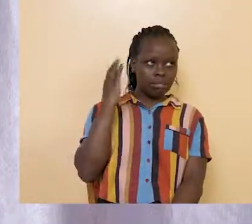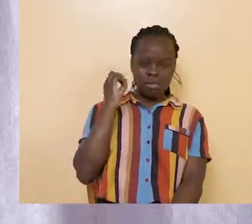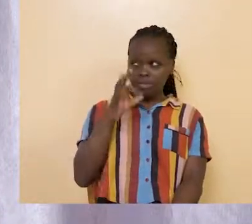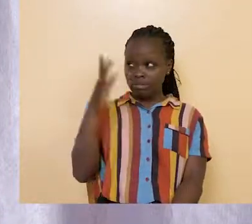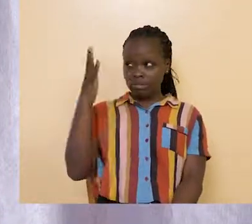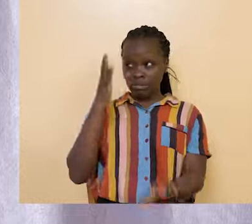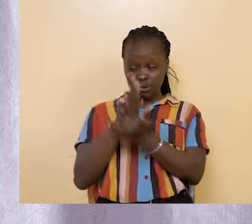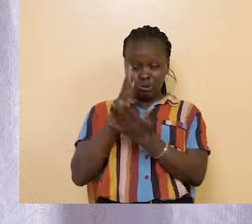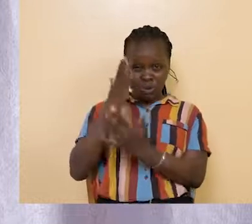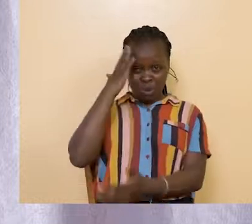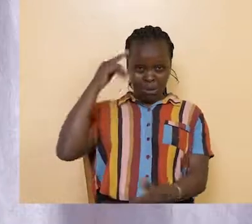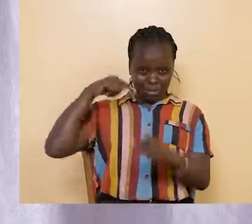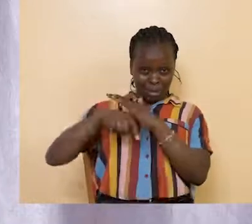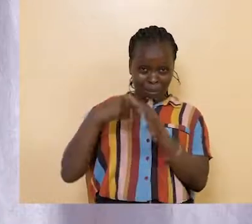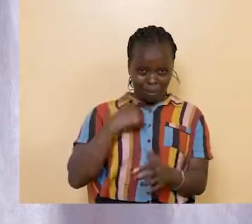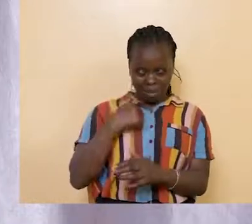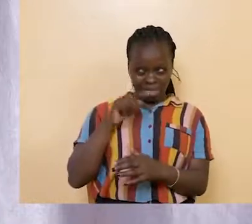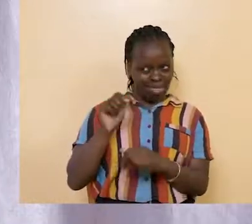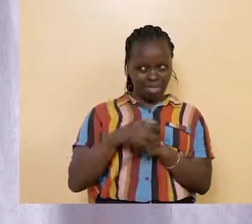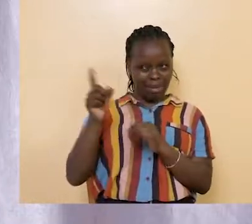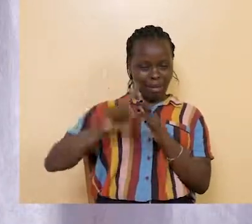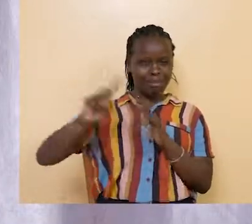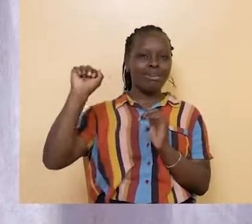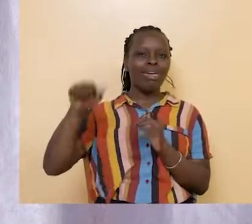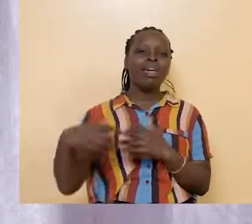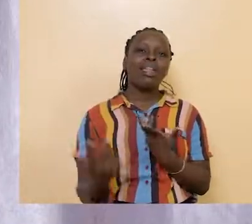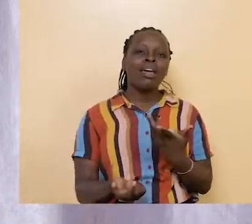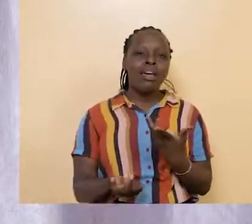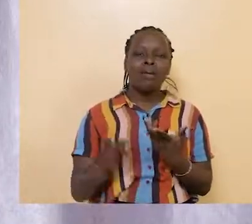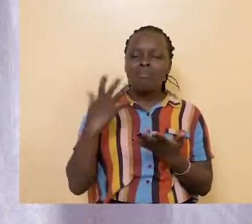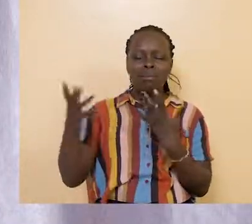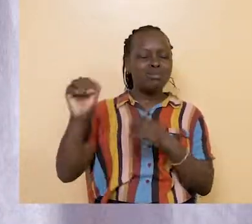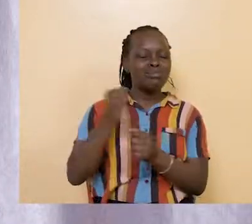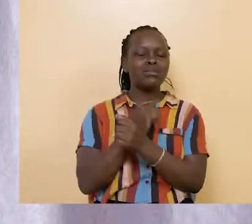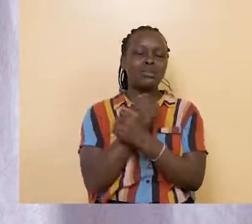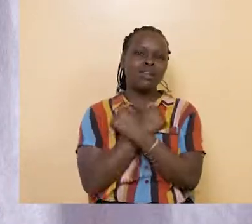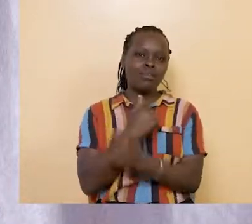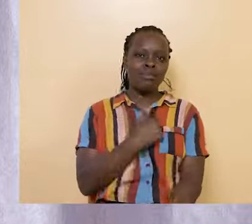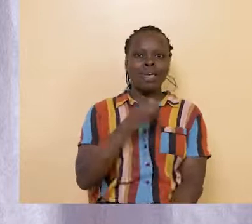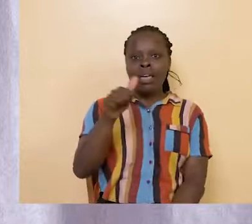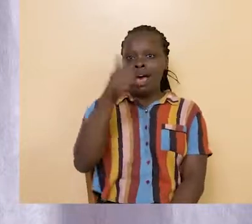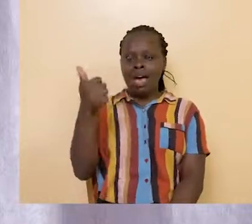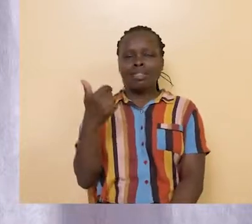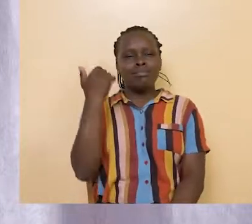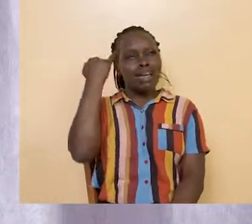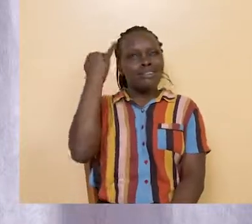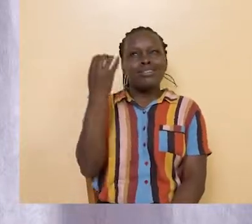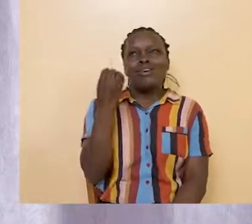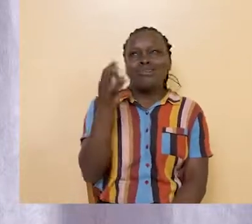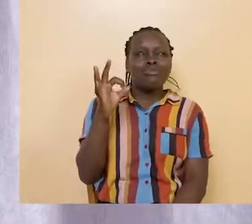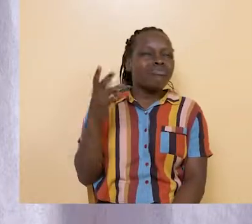really knew me for who I really am, maybe I would not be accepted, maybe I would not be loved. For others, it's just this idea